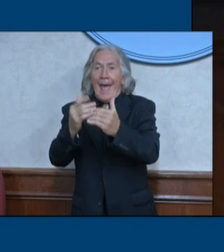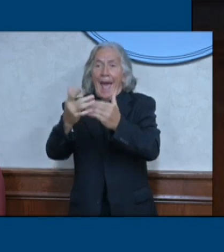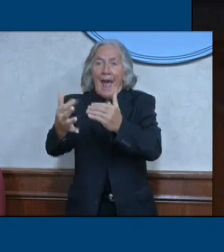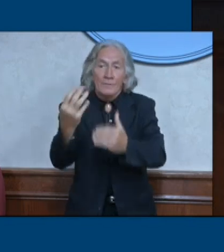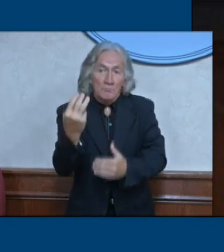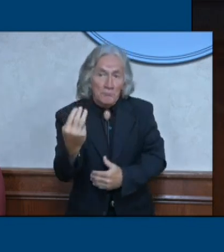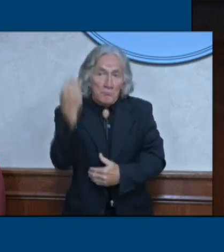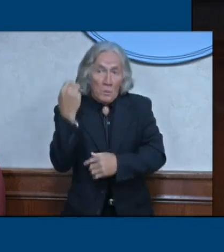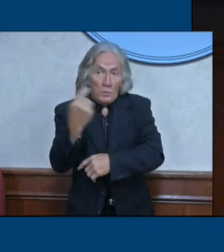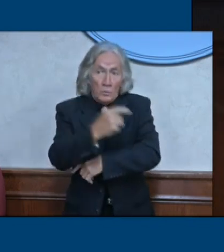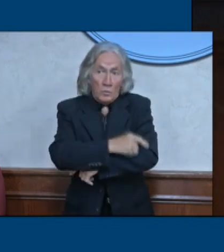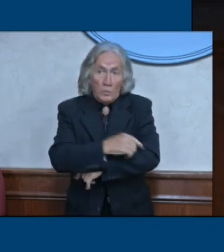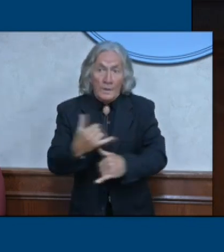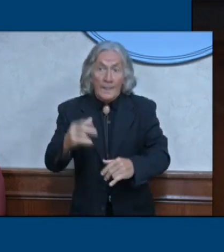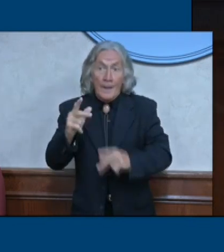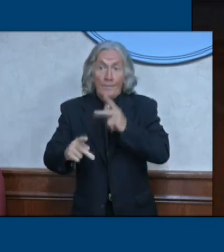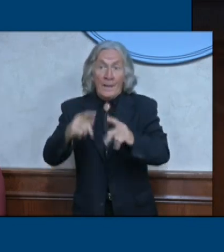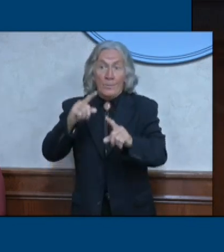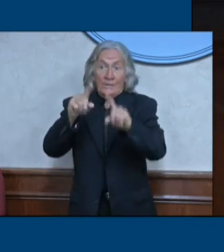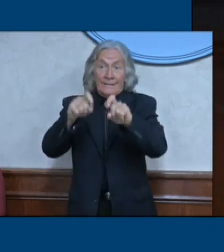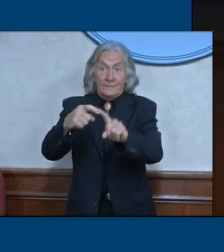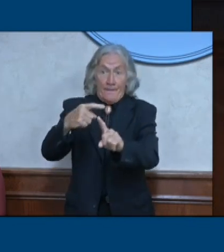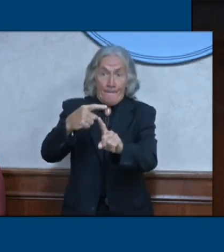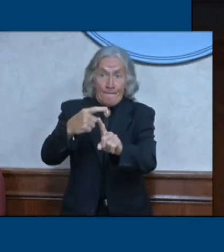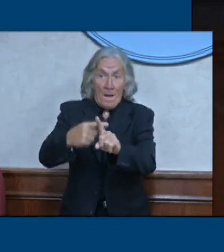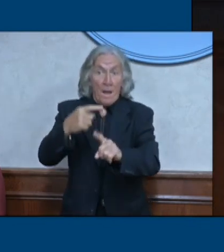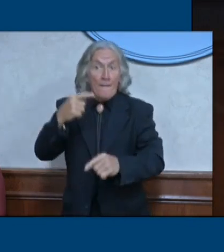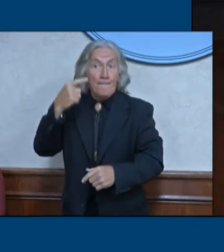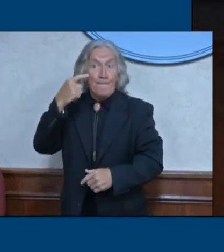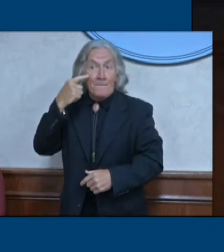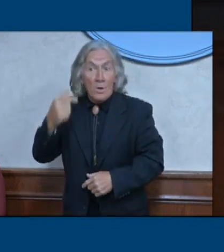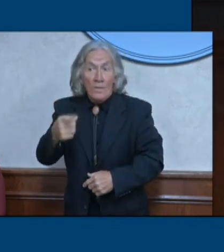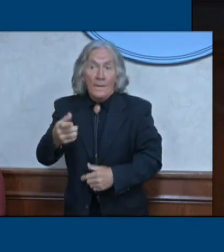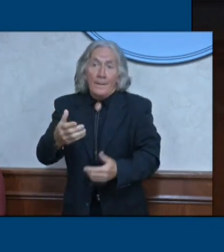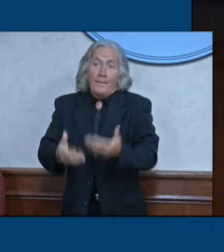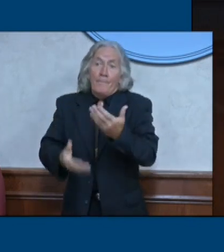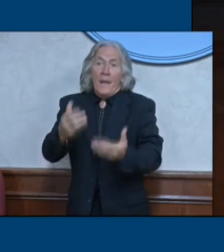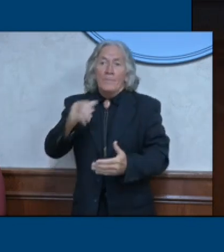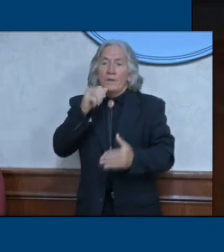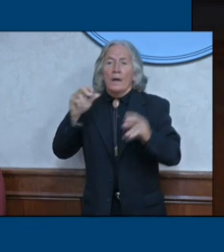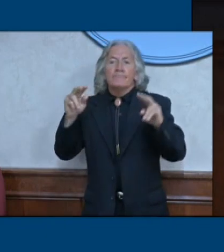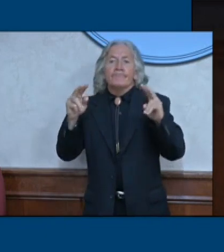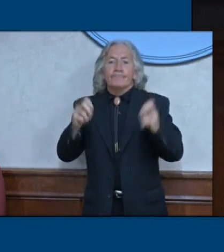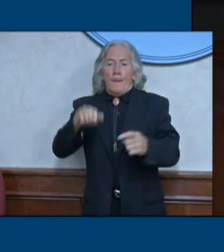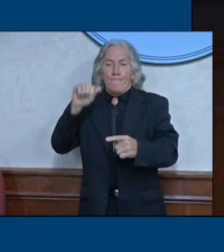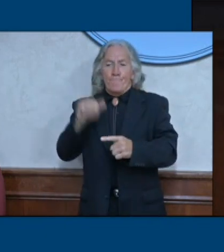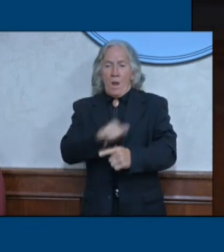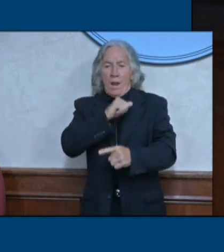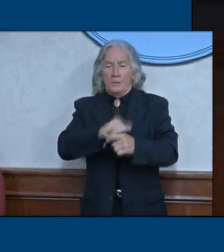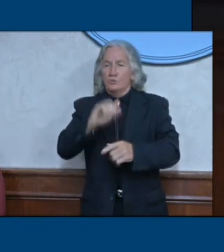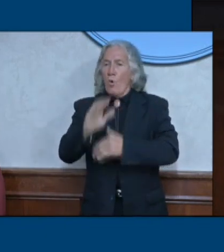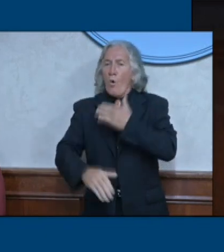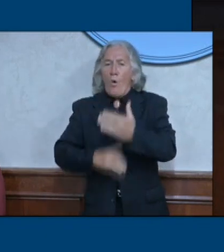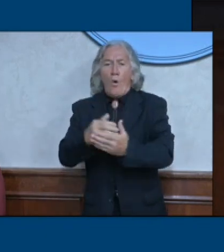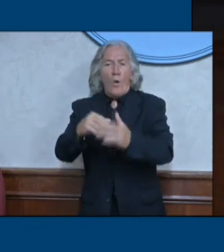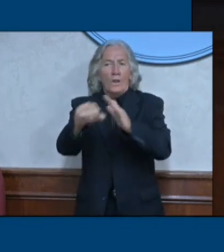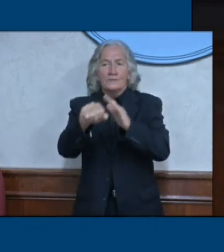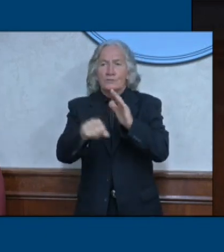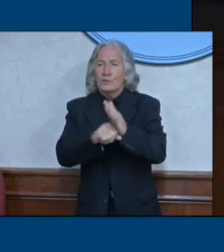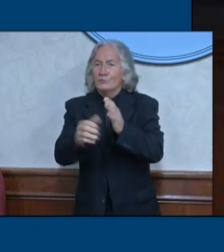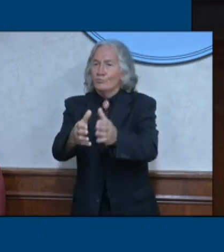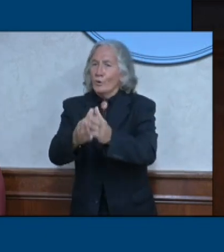that, an increase in people testing positive because they may not be practicing all these safe